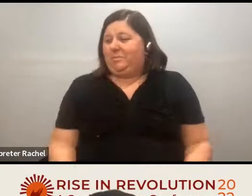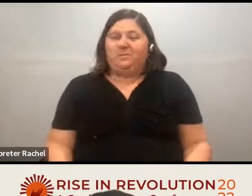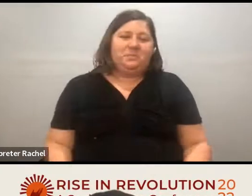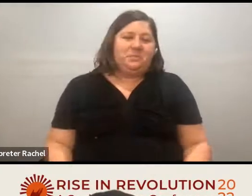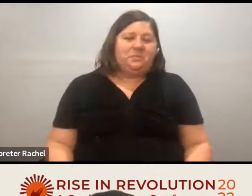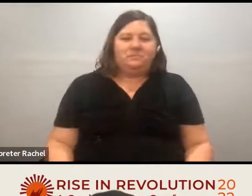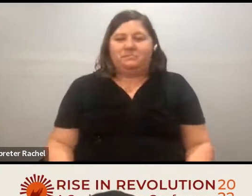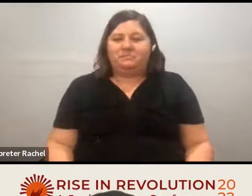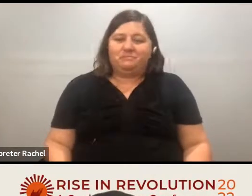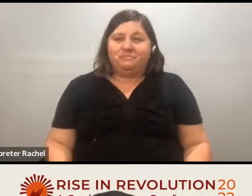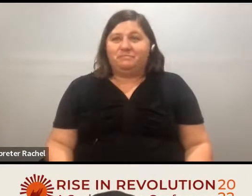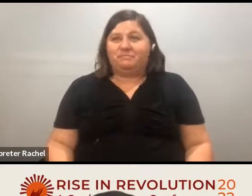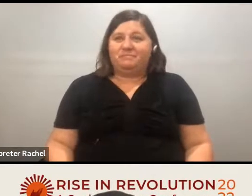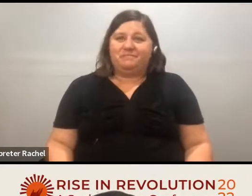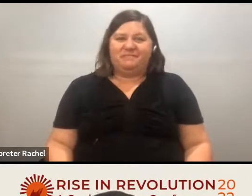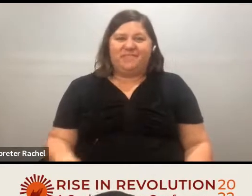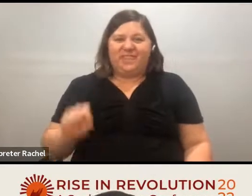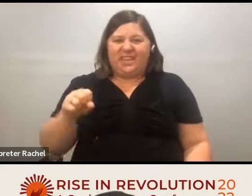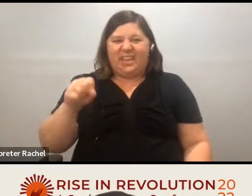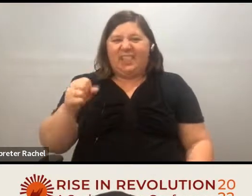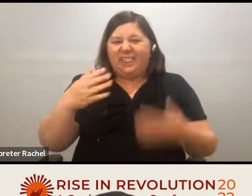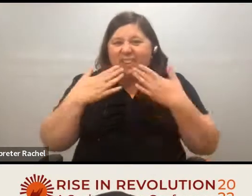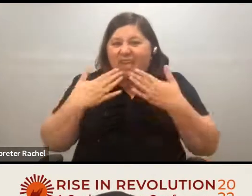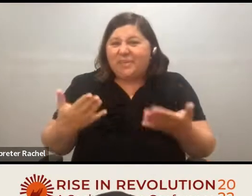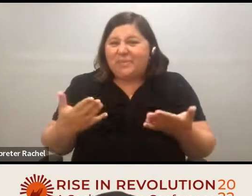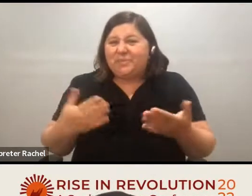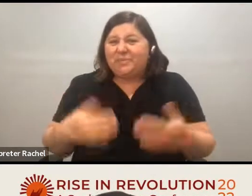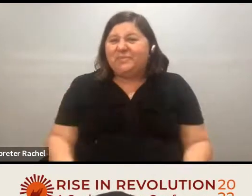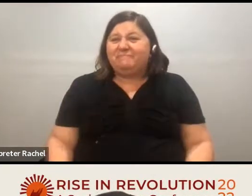Let's see, so yeah, thank you guys for